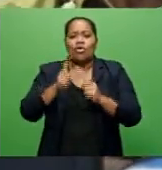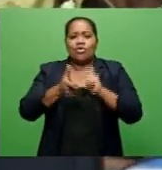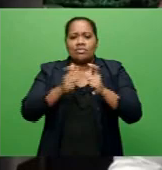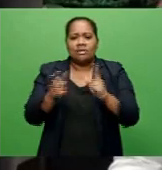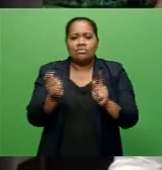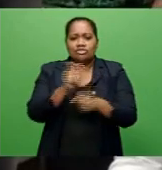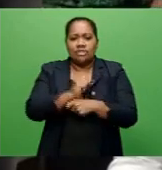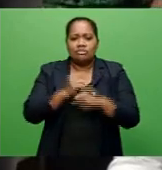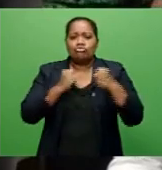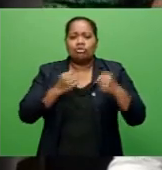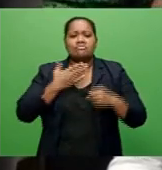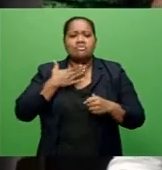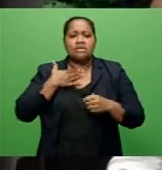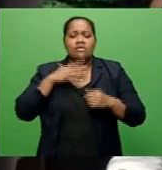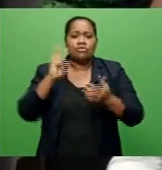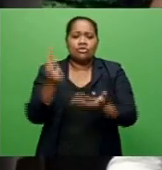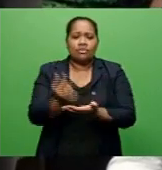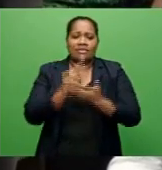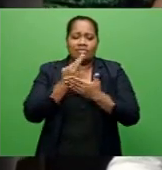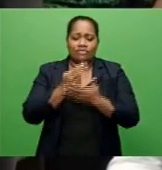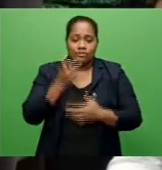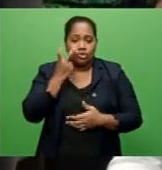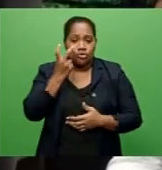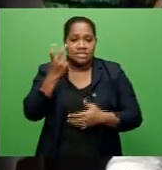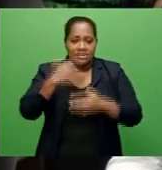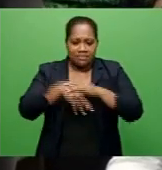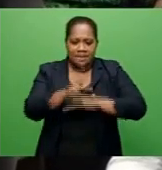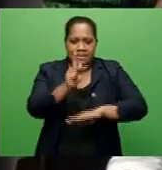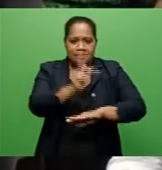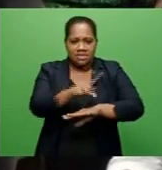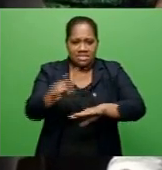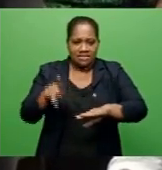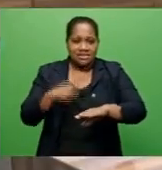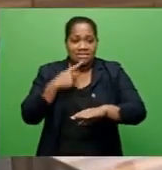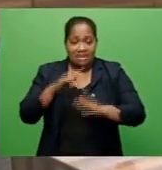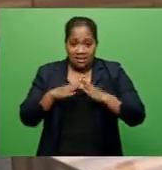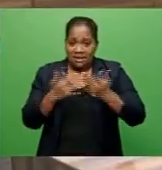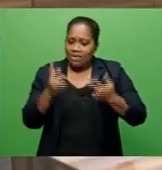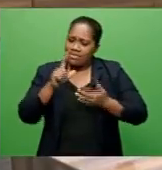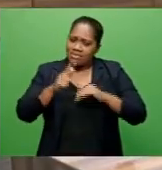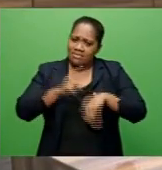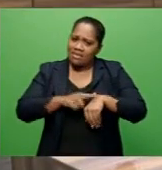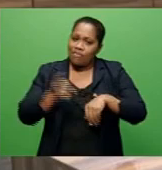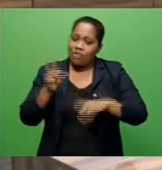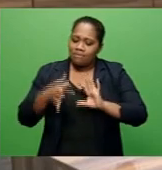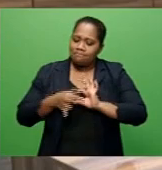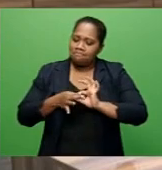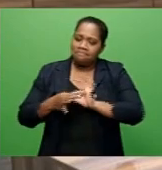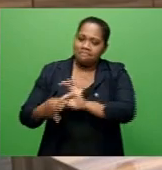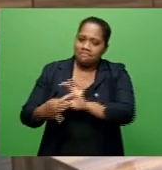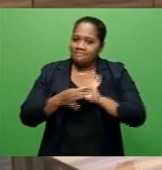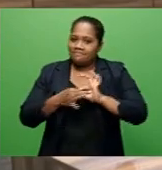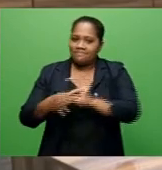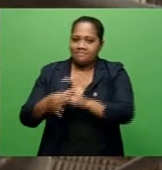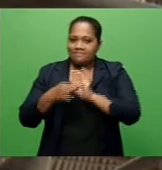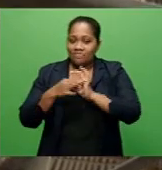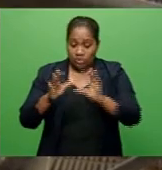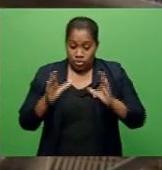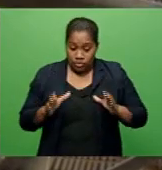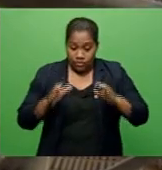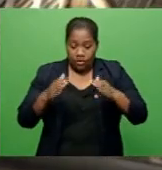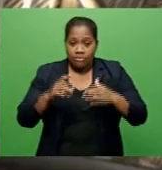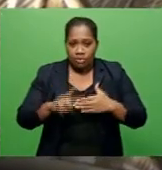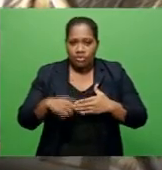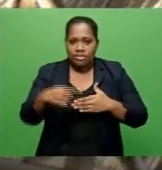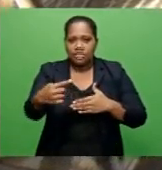the revival of tourism in the Pacific. He adds it is a time for unity and collective action, and the forum will continue to be a place where